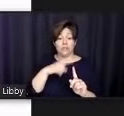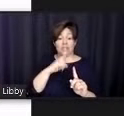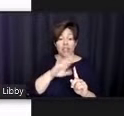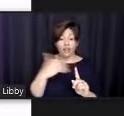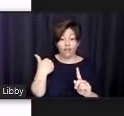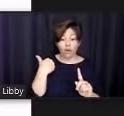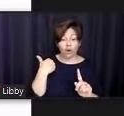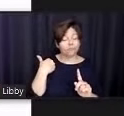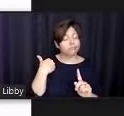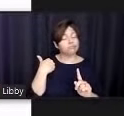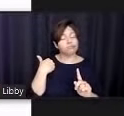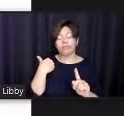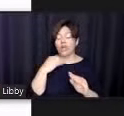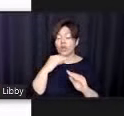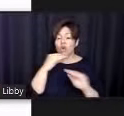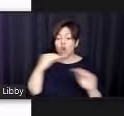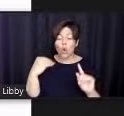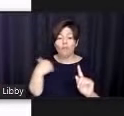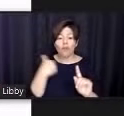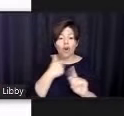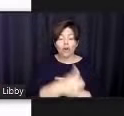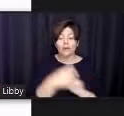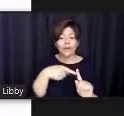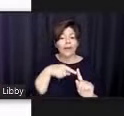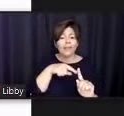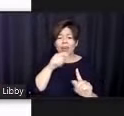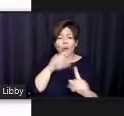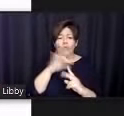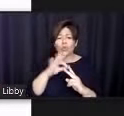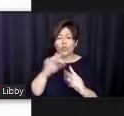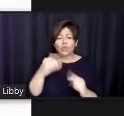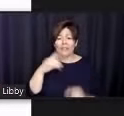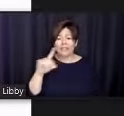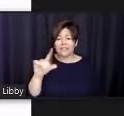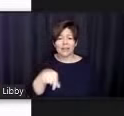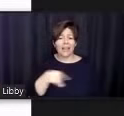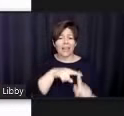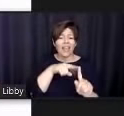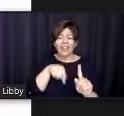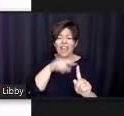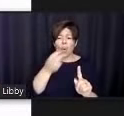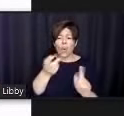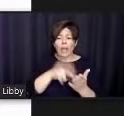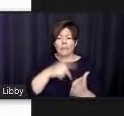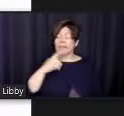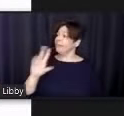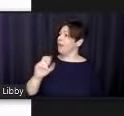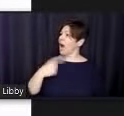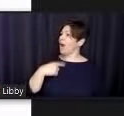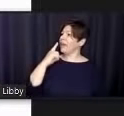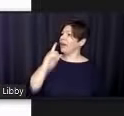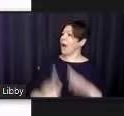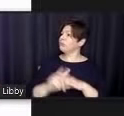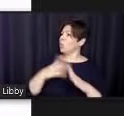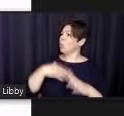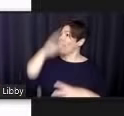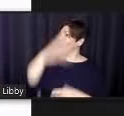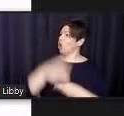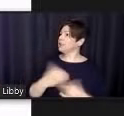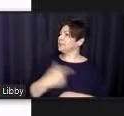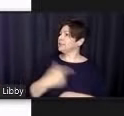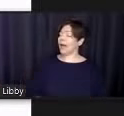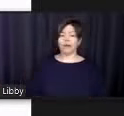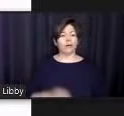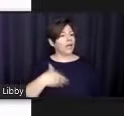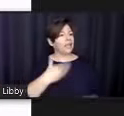own. They do not choose to have a disability. It's not like they wake up one morning and say, I think I'm going to have autism today, or next week I'm going to have